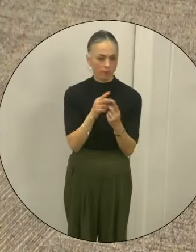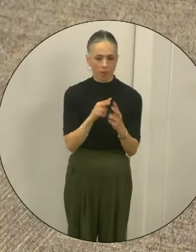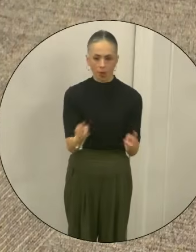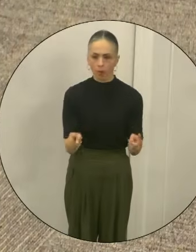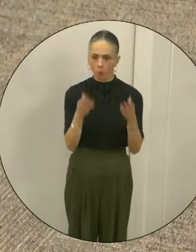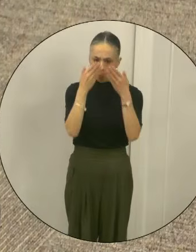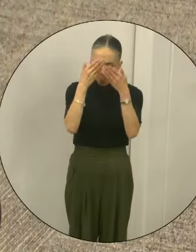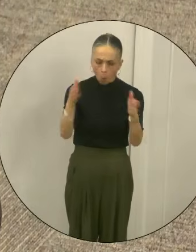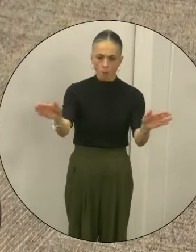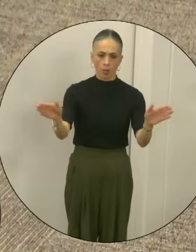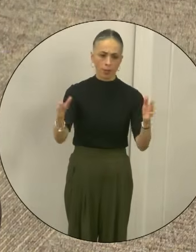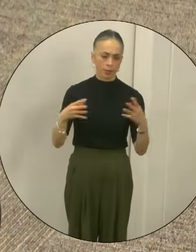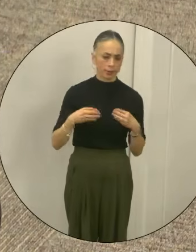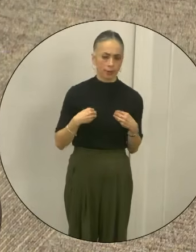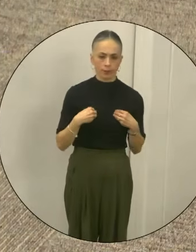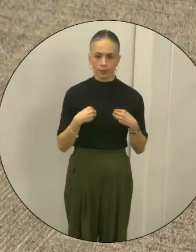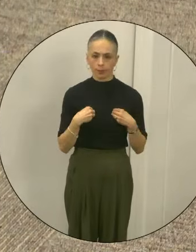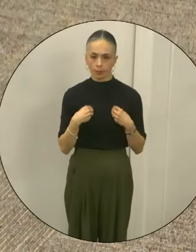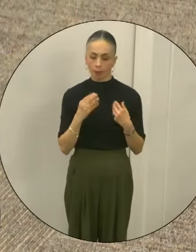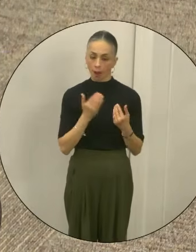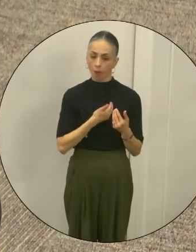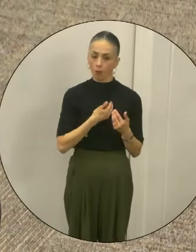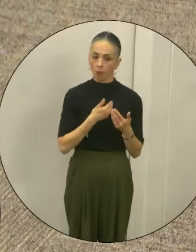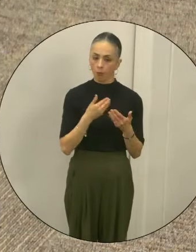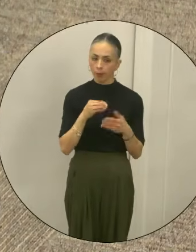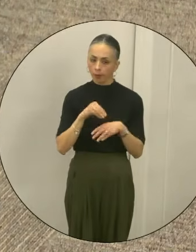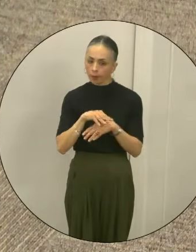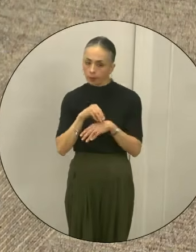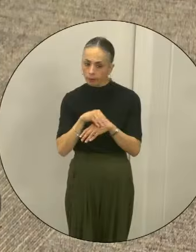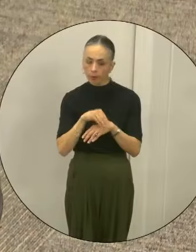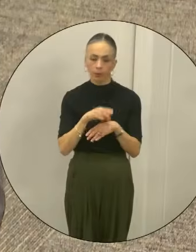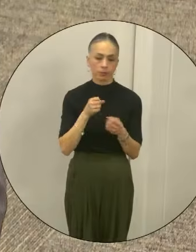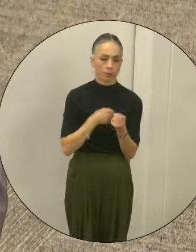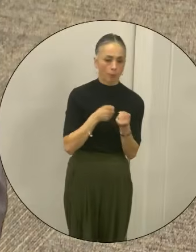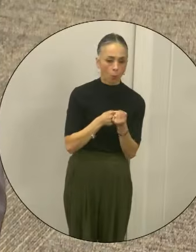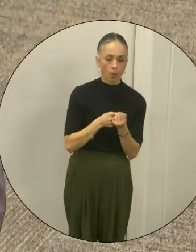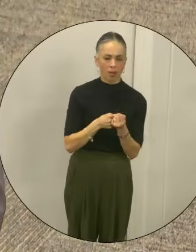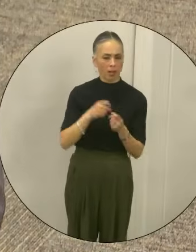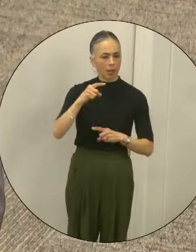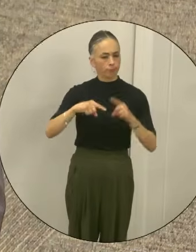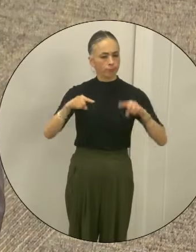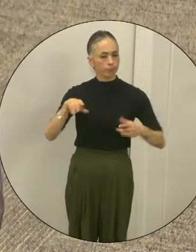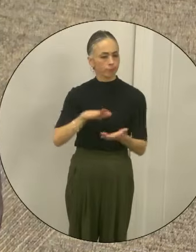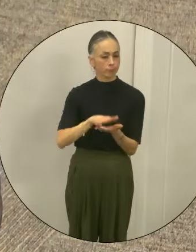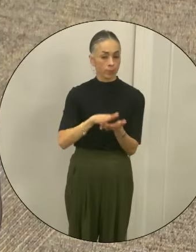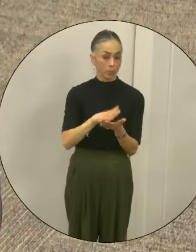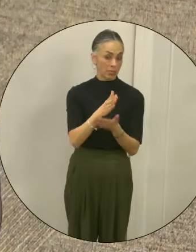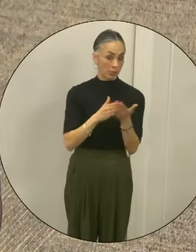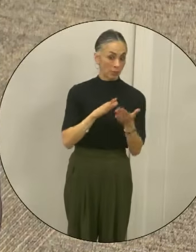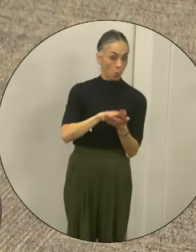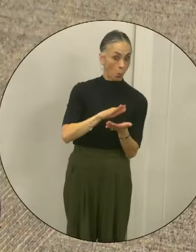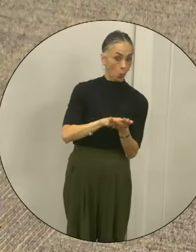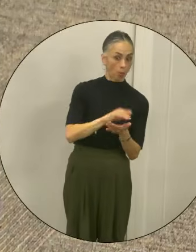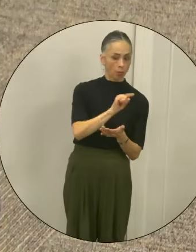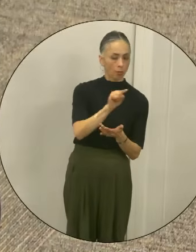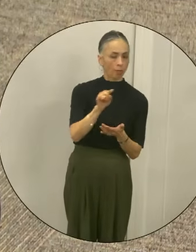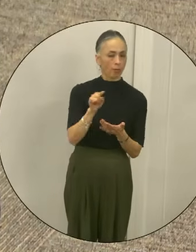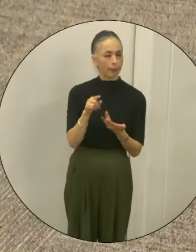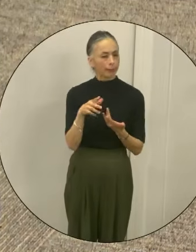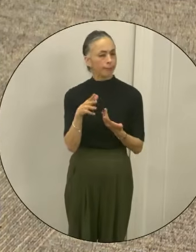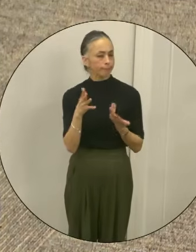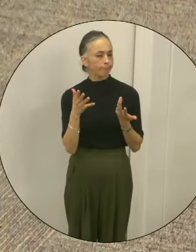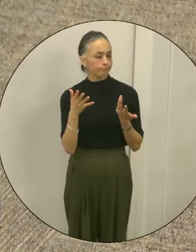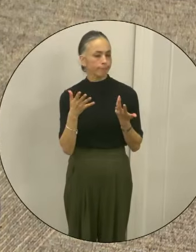open to accepting our guidance and our support, and it varied from school. There were some schools where they had a great number